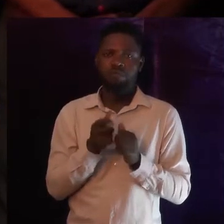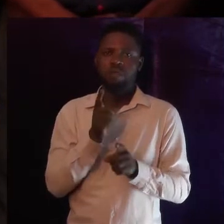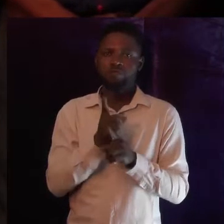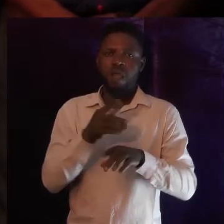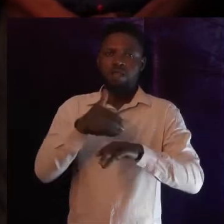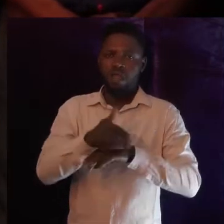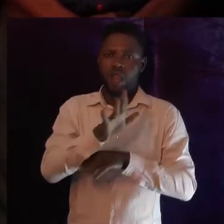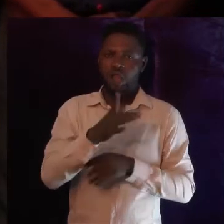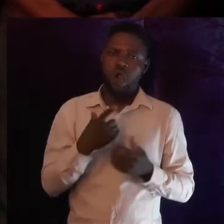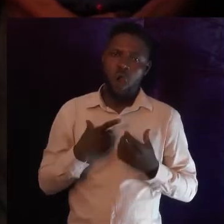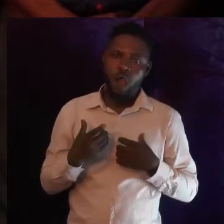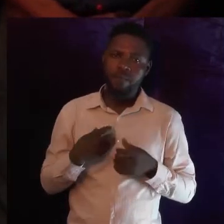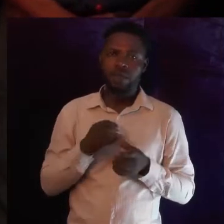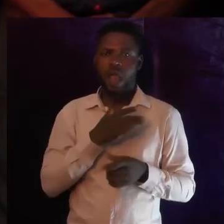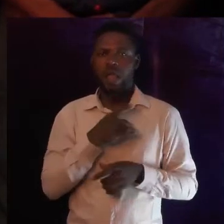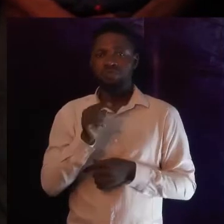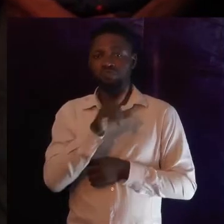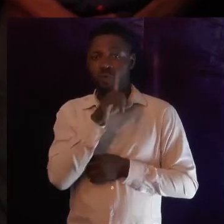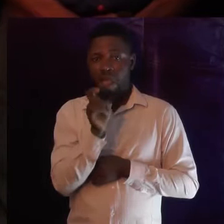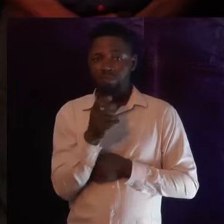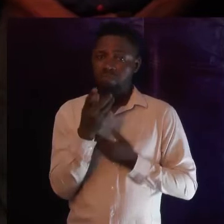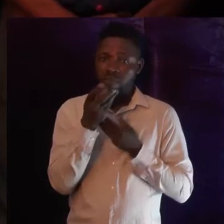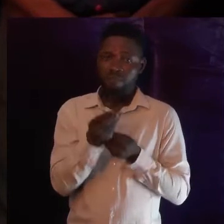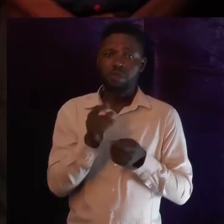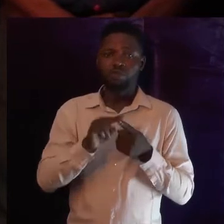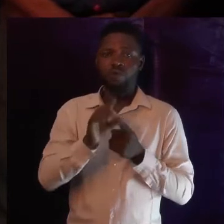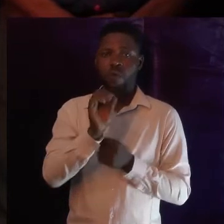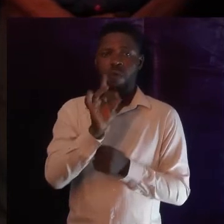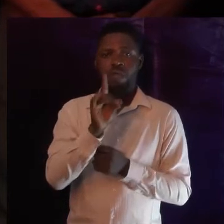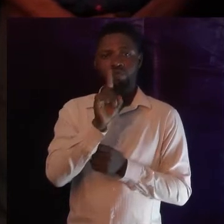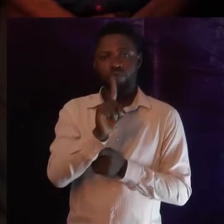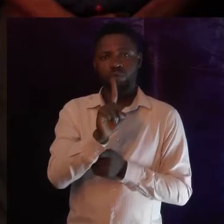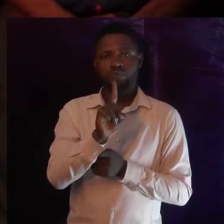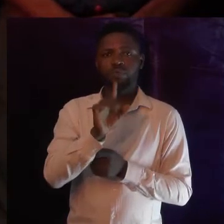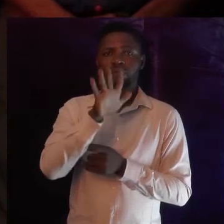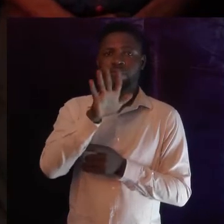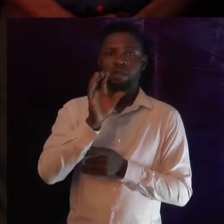there's no problem. Just send your comments and questions to